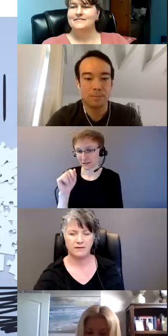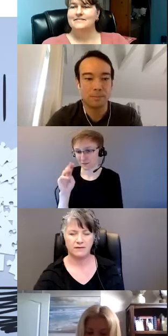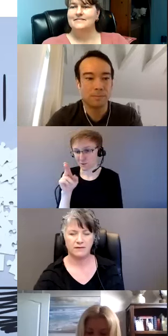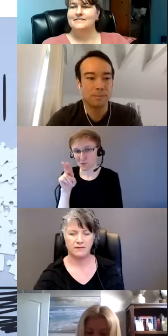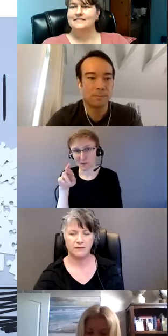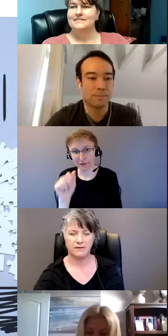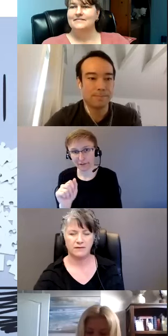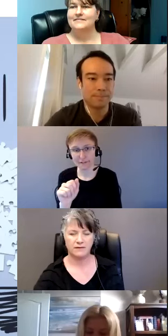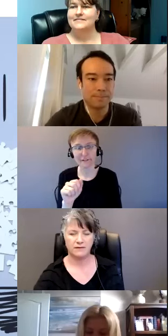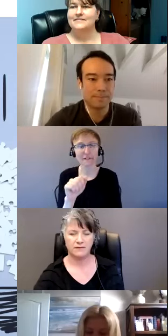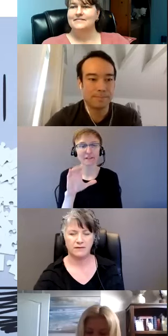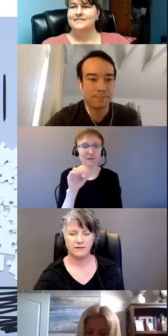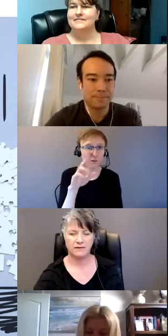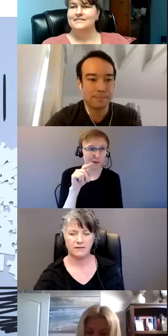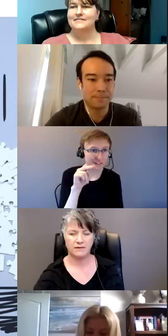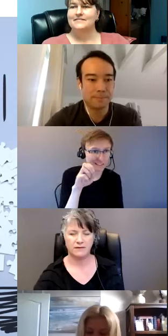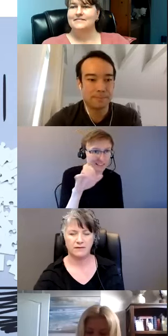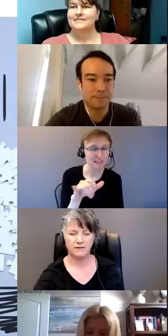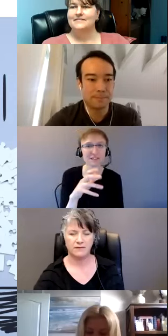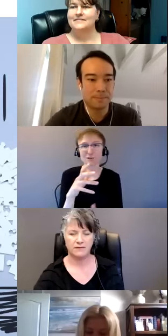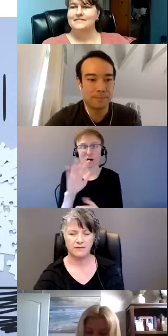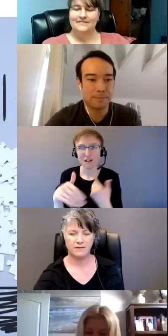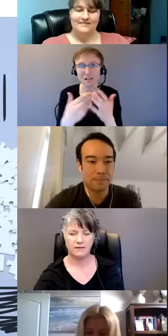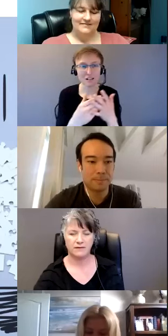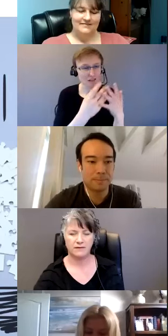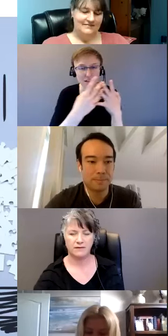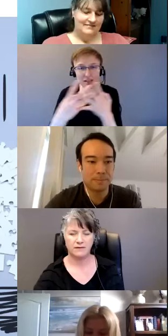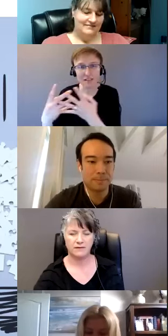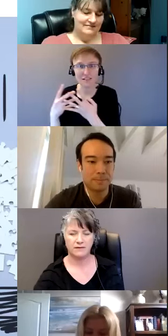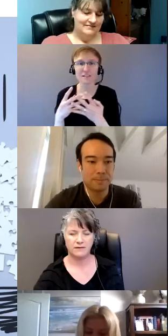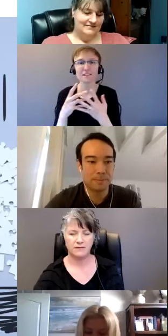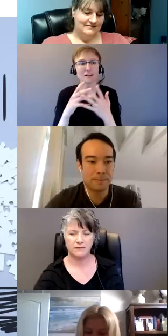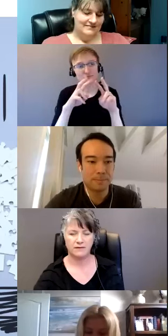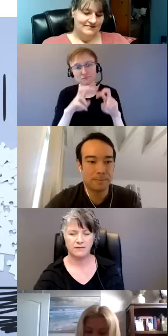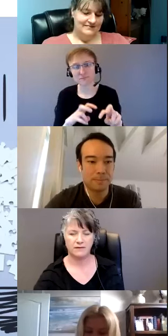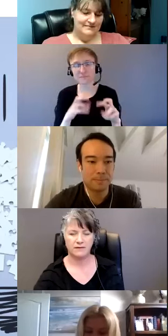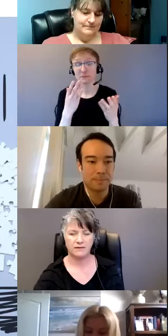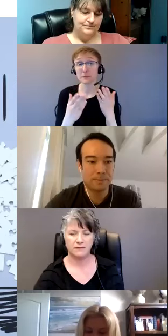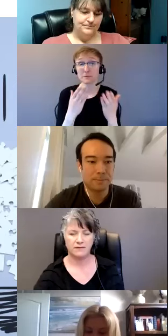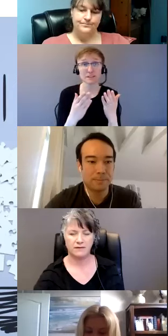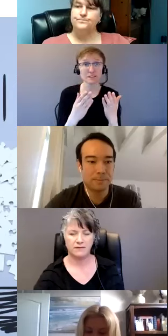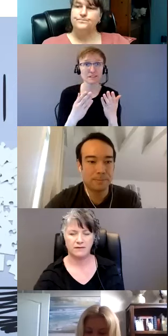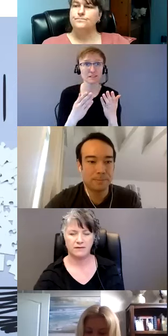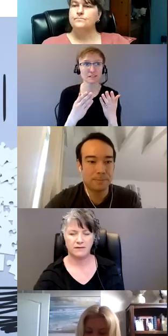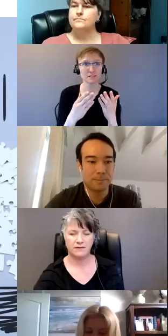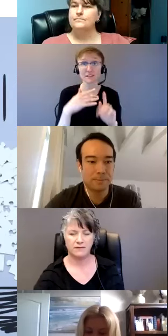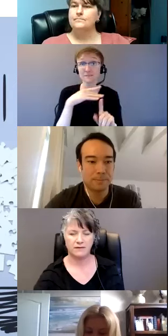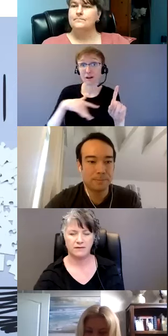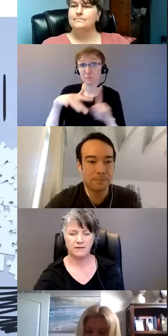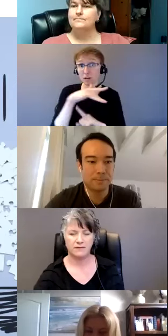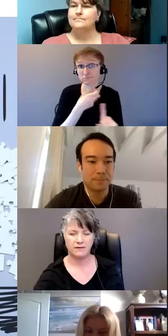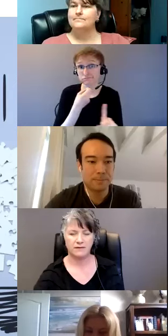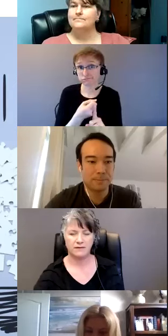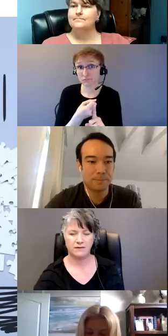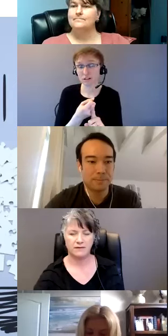more in-depth kind of testing, whether it be like the environmental piece, the cognitive piece. And then it's working with, of course, we